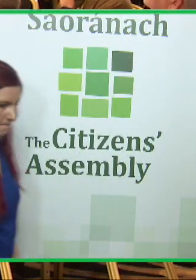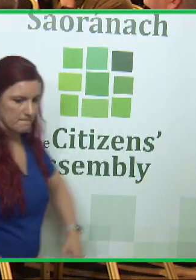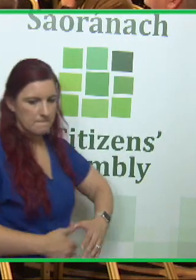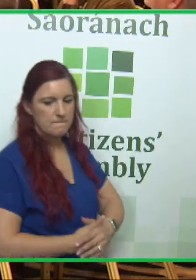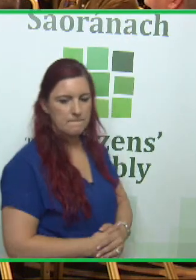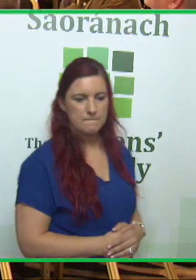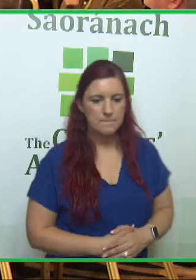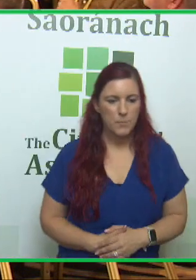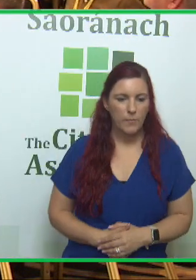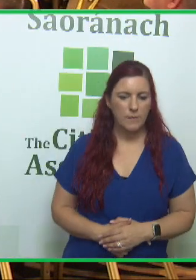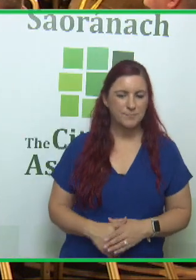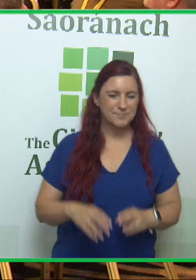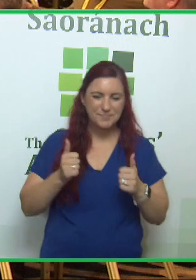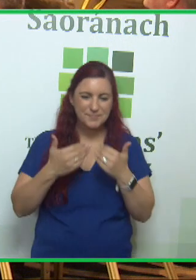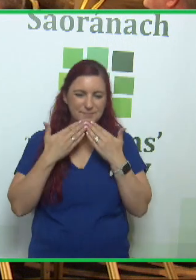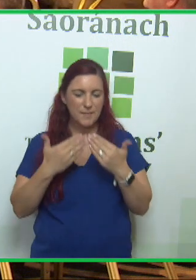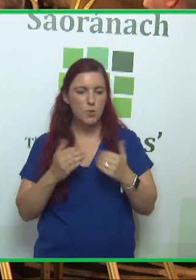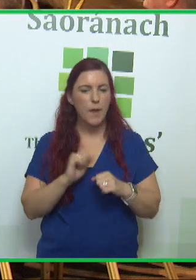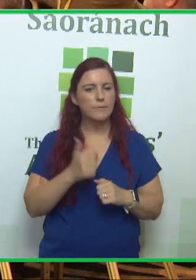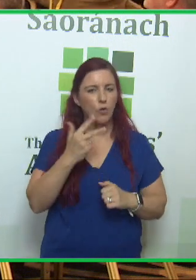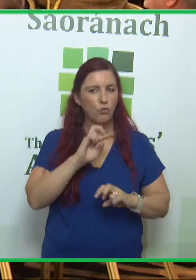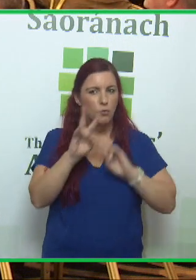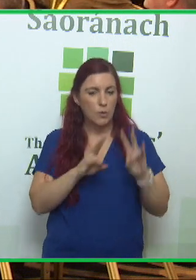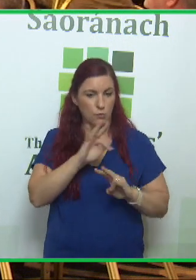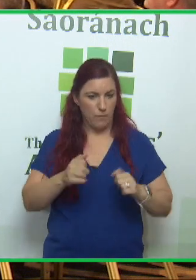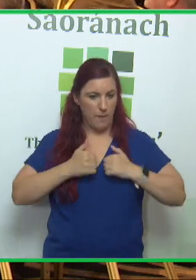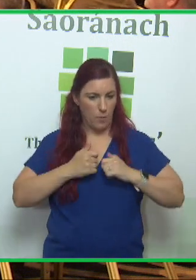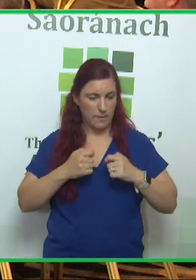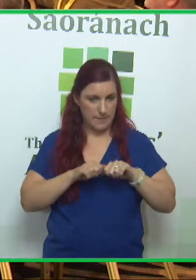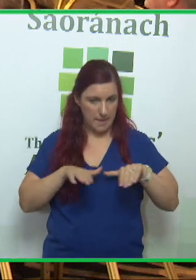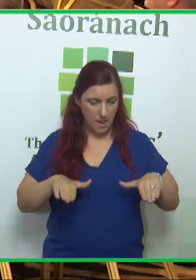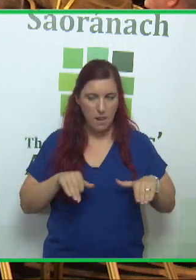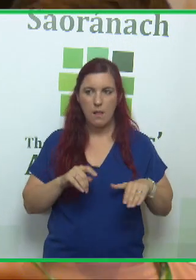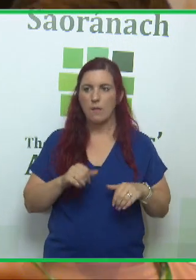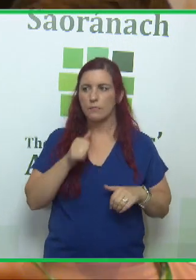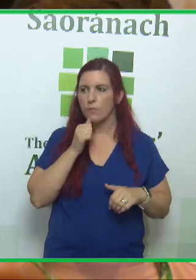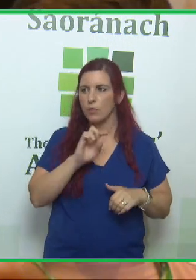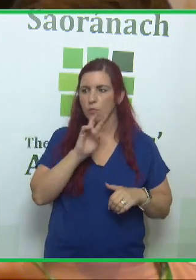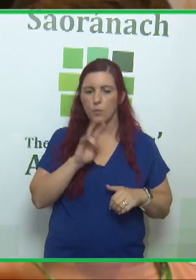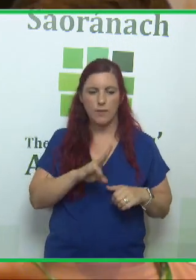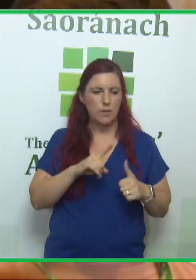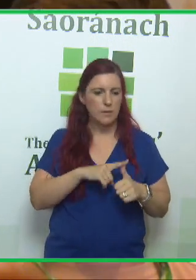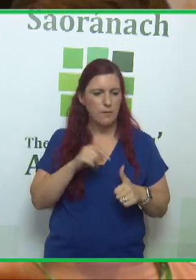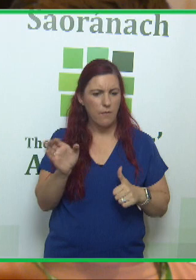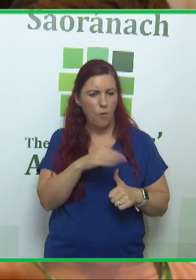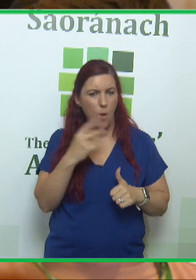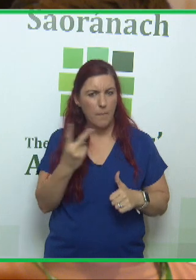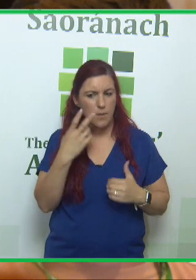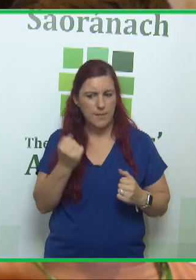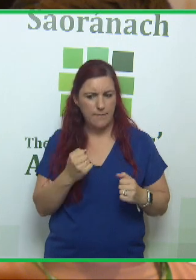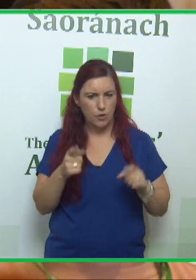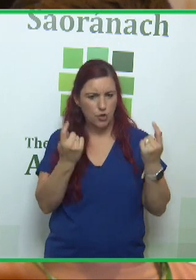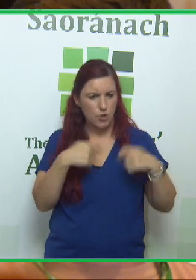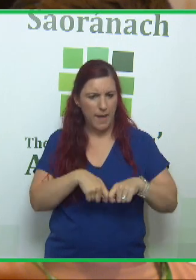Hi, thank you to everyone. 3 questions from our table. To Breed Walsh is the first question. If all partners have an equal voice,